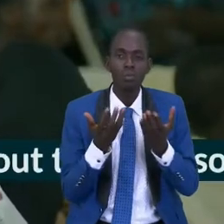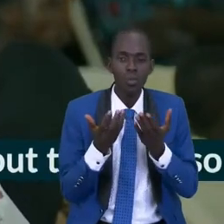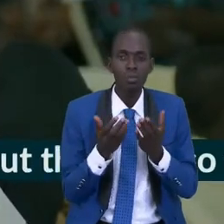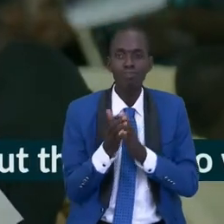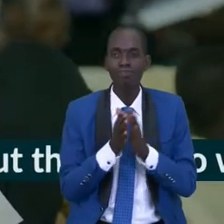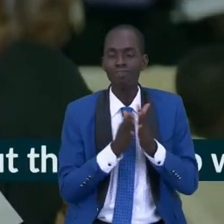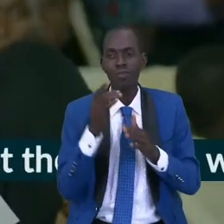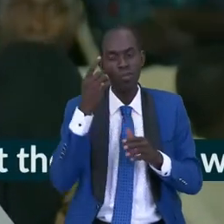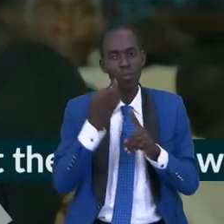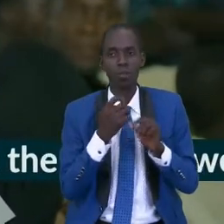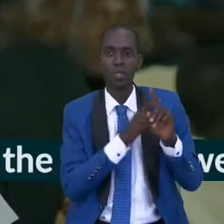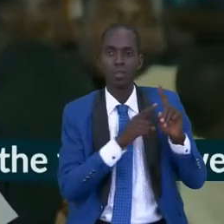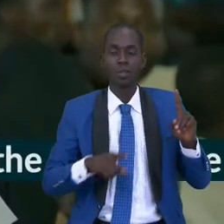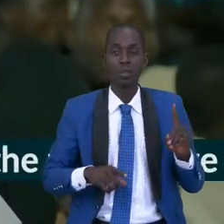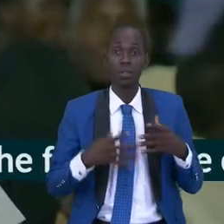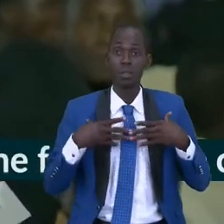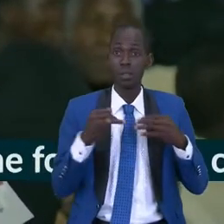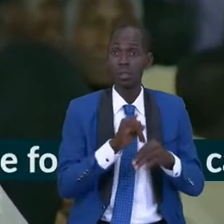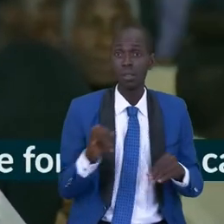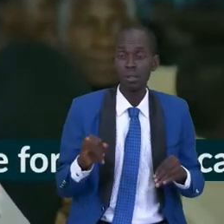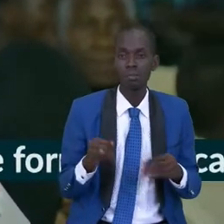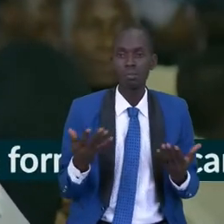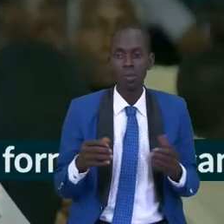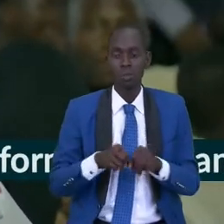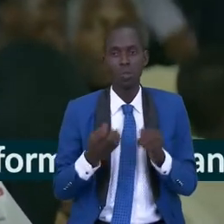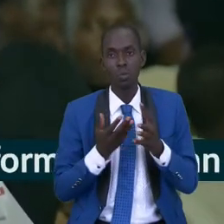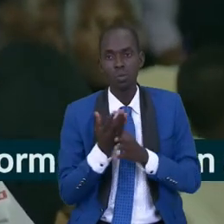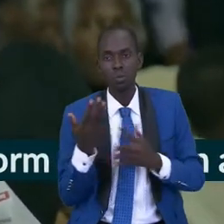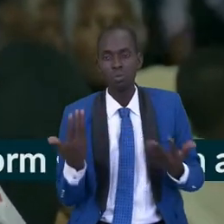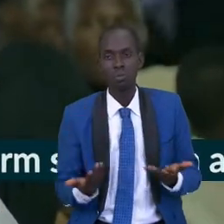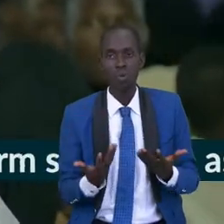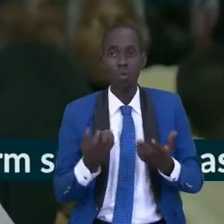It's a moment heaven is at attention.